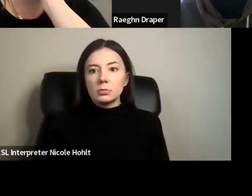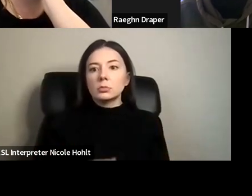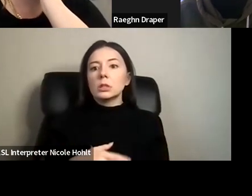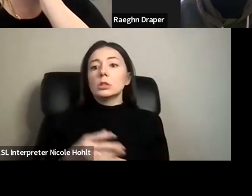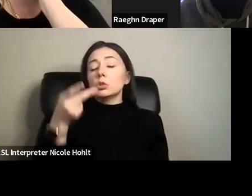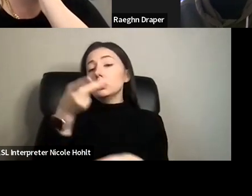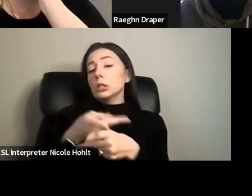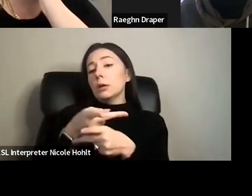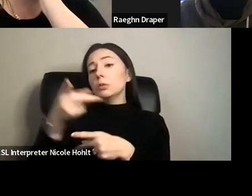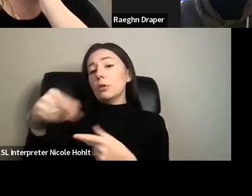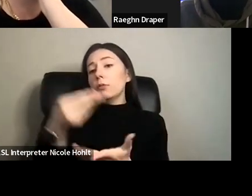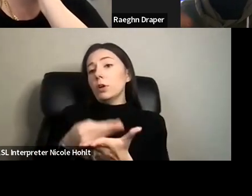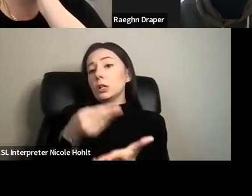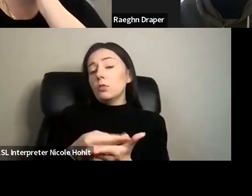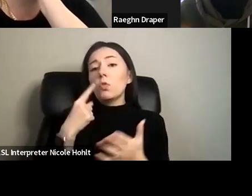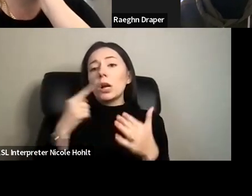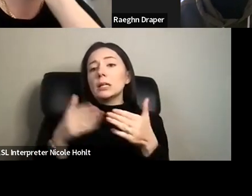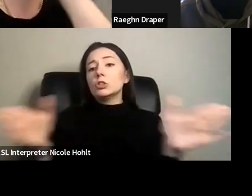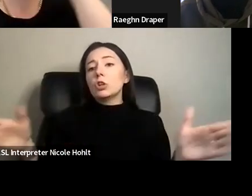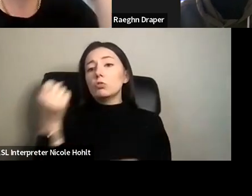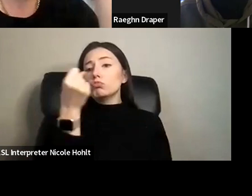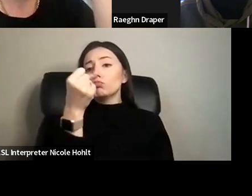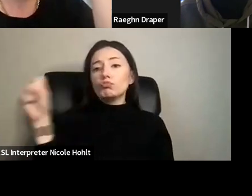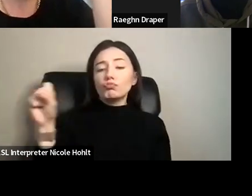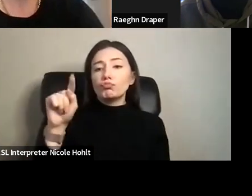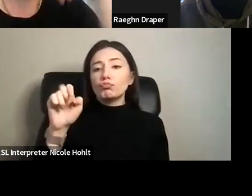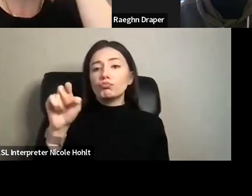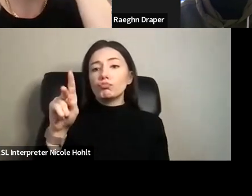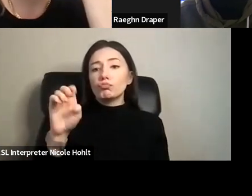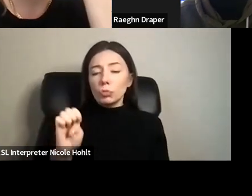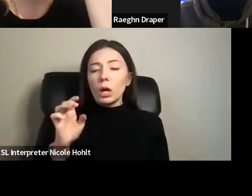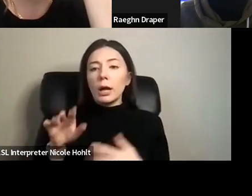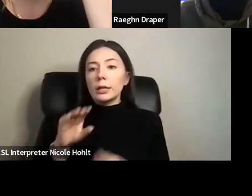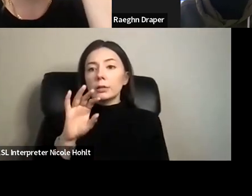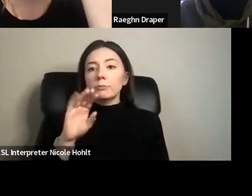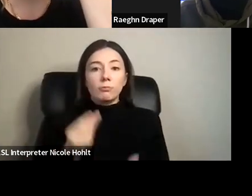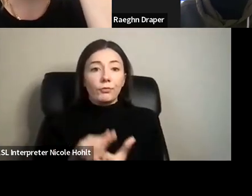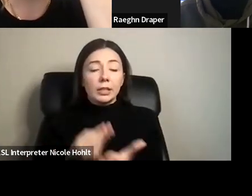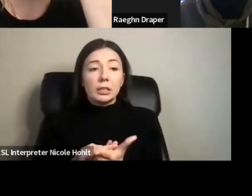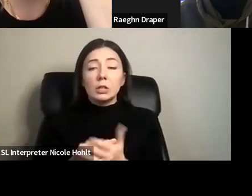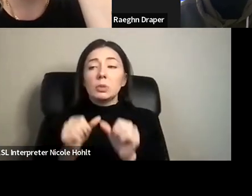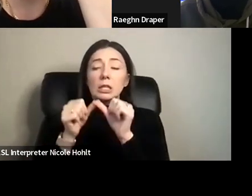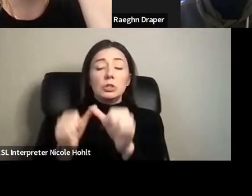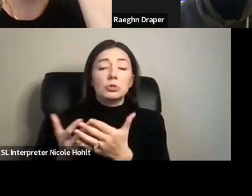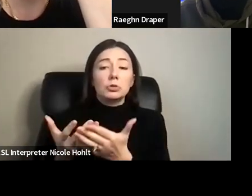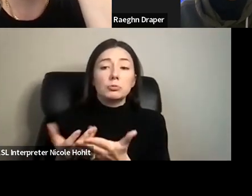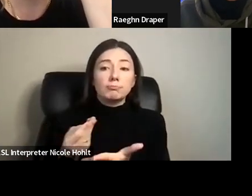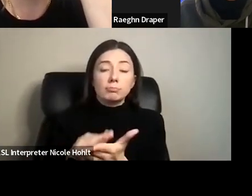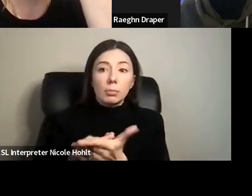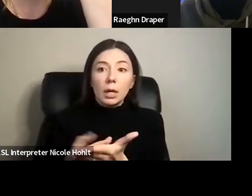the funds as a general strike fund and are continuing to raise money to be used for any worker in